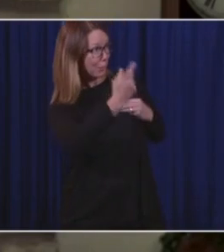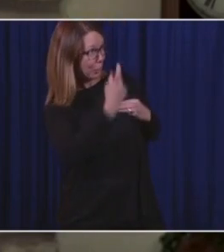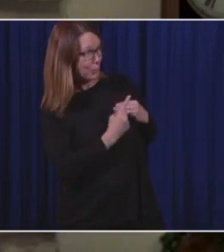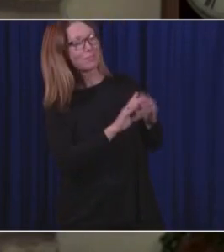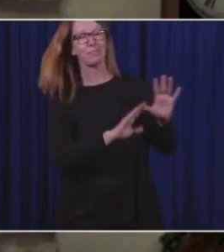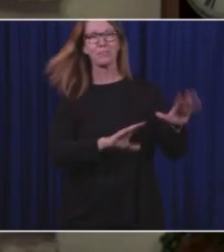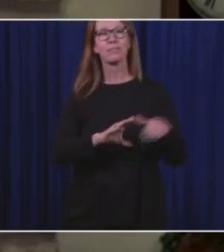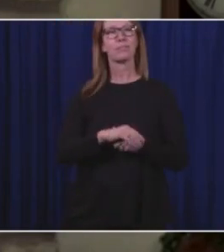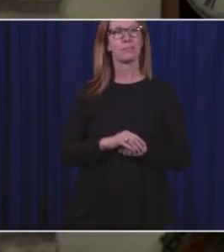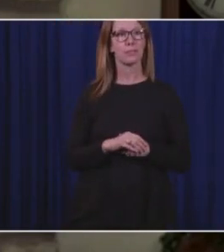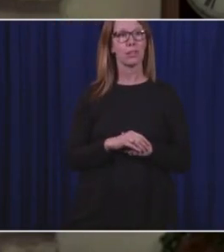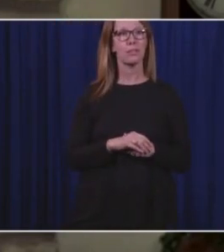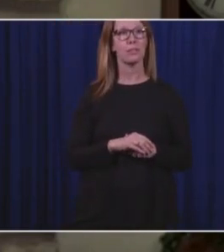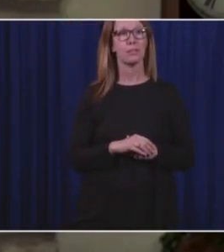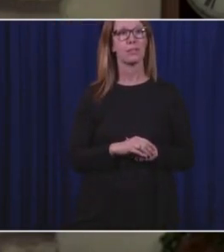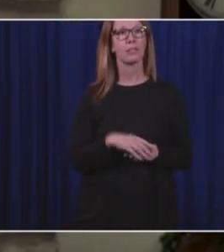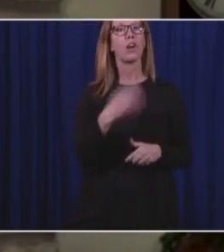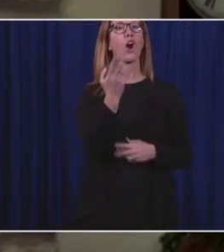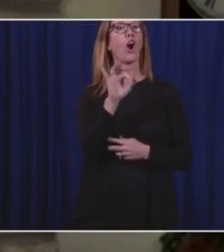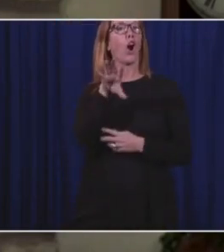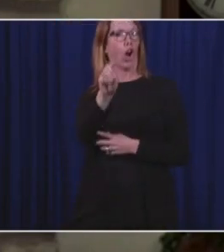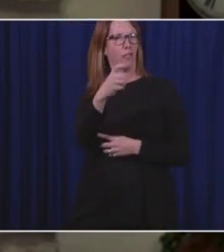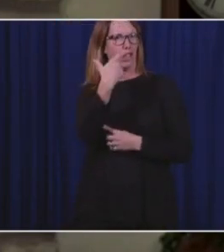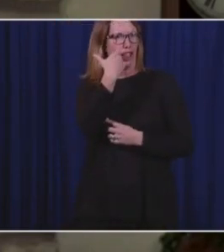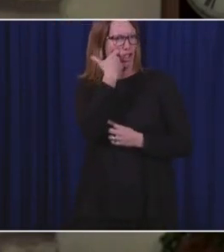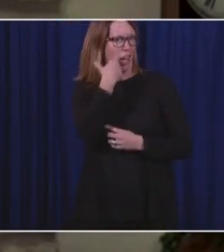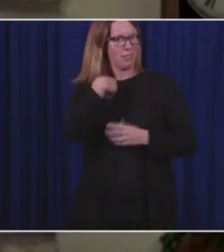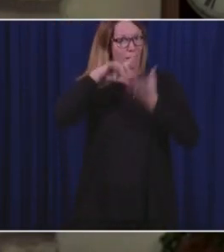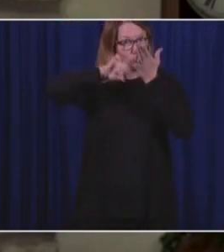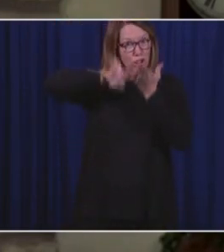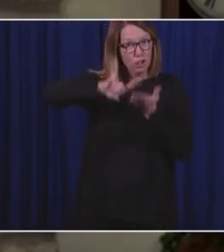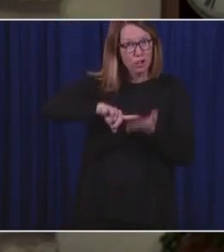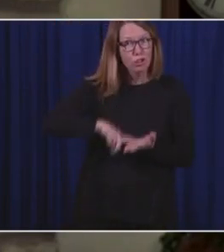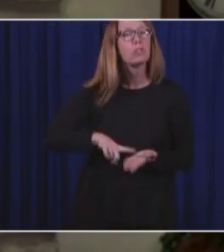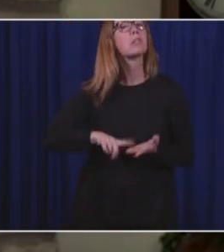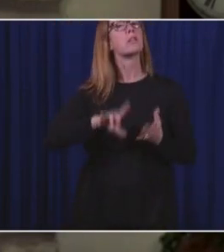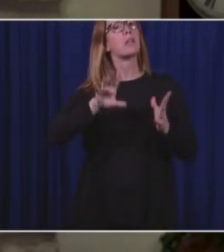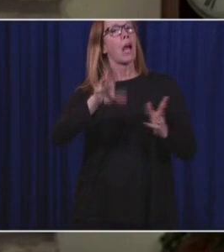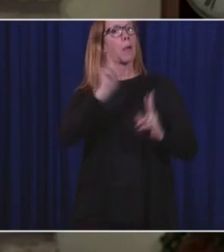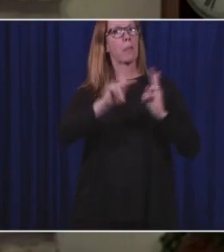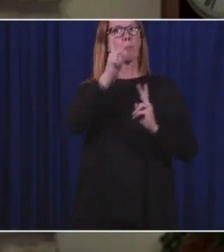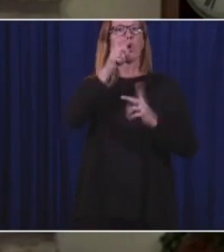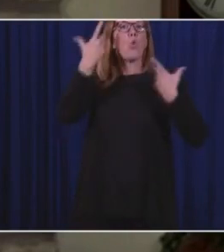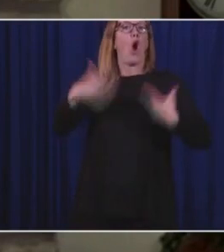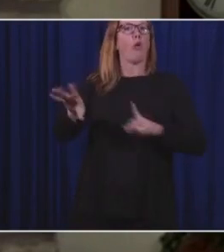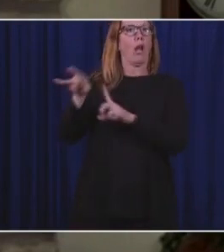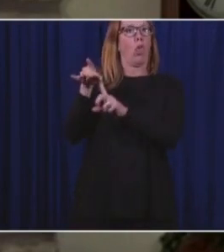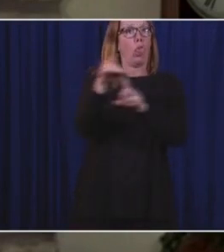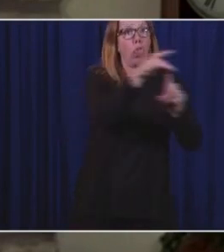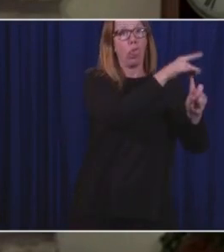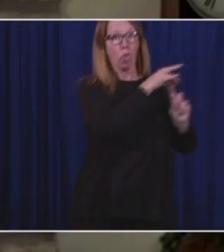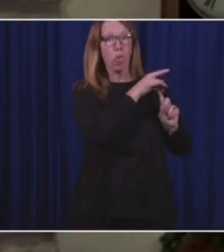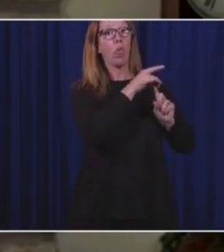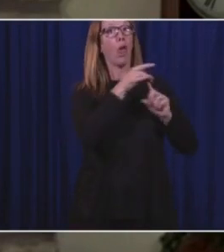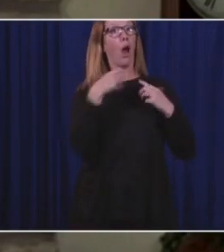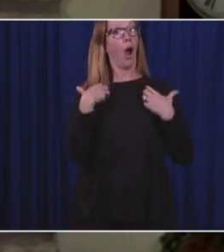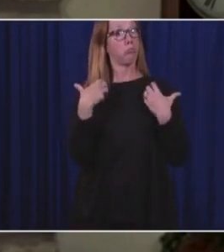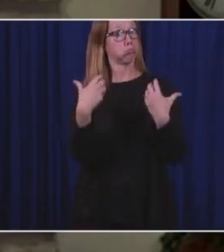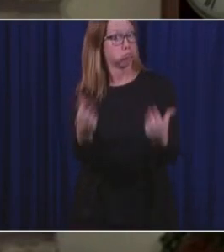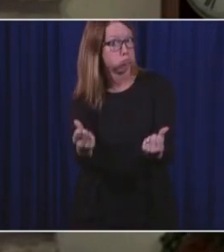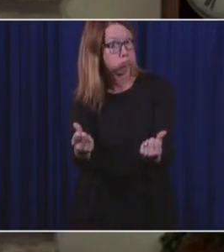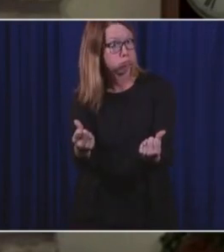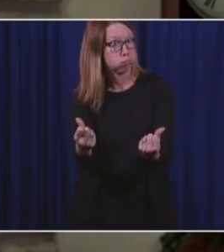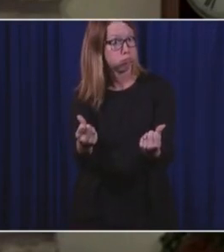recently come out with research indicating that putting individuals that have already been infected by COVID-19 toward the back end of the